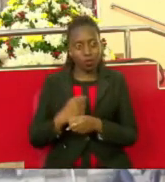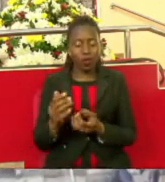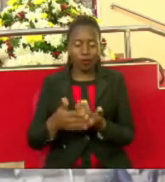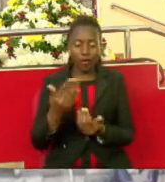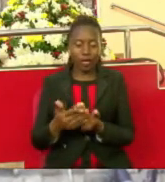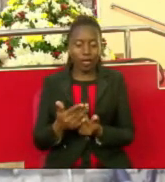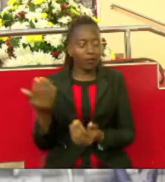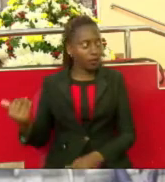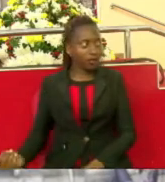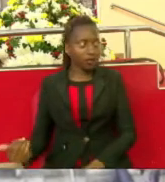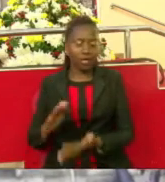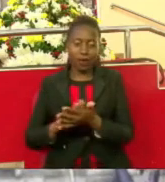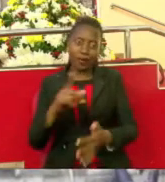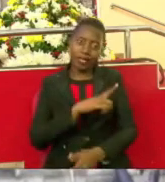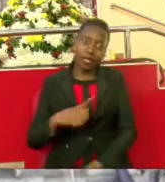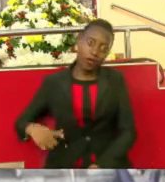Praise the Lord.